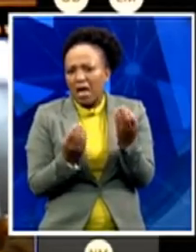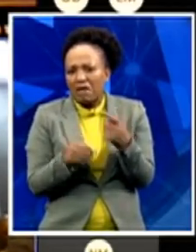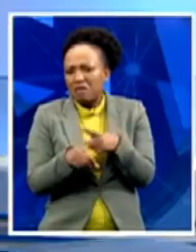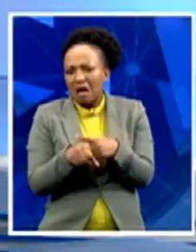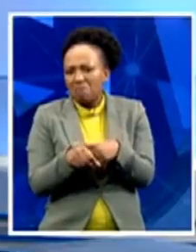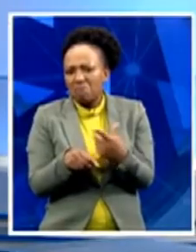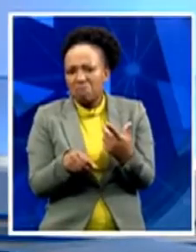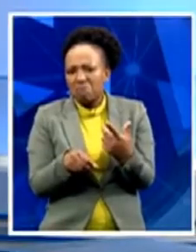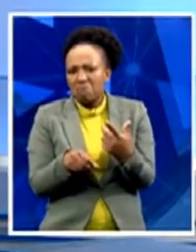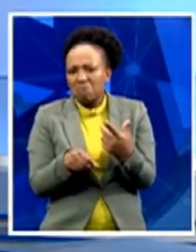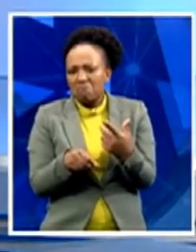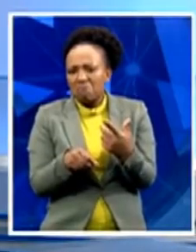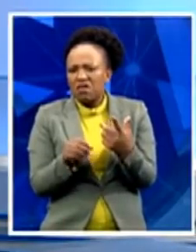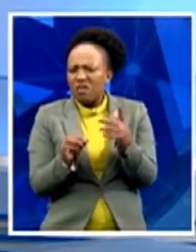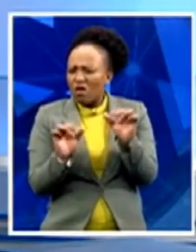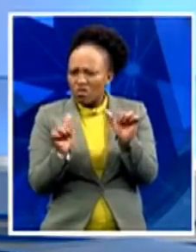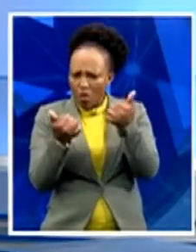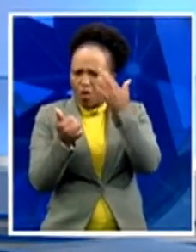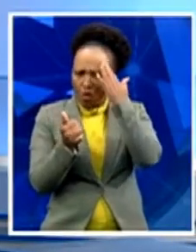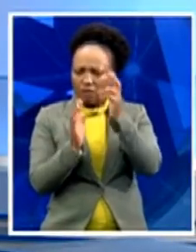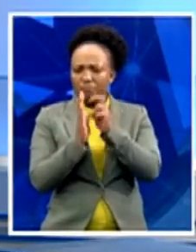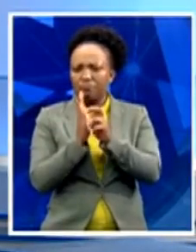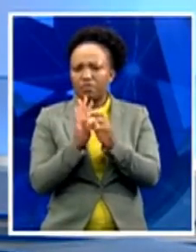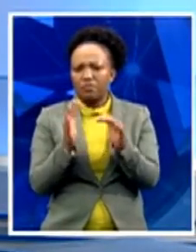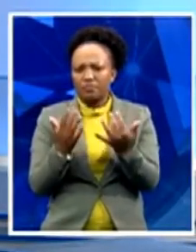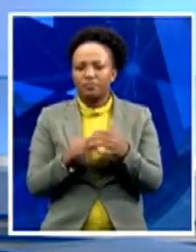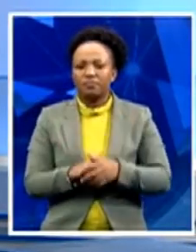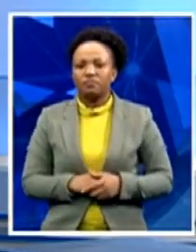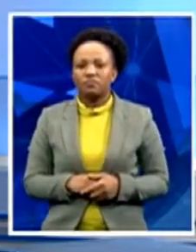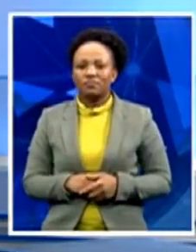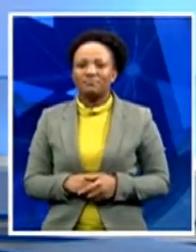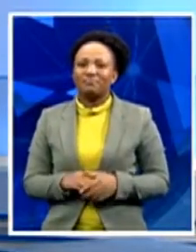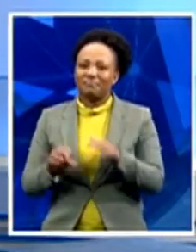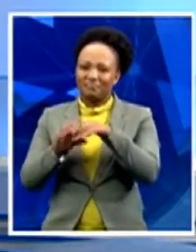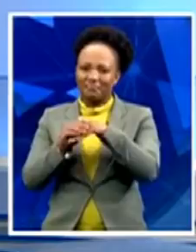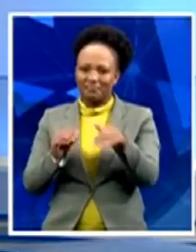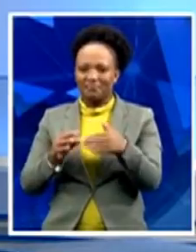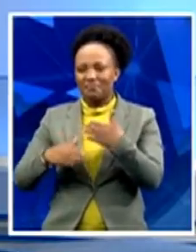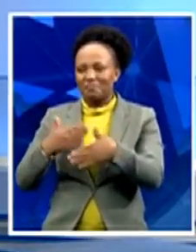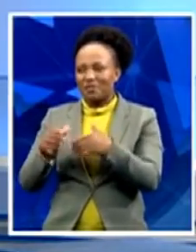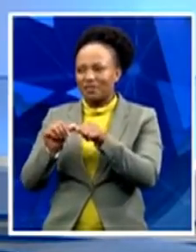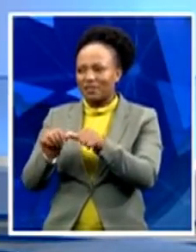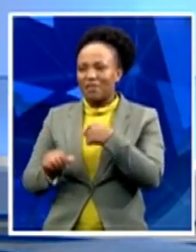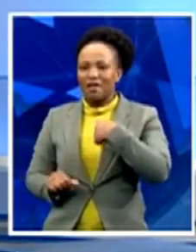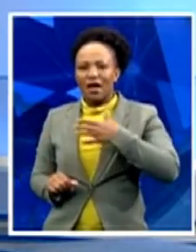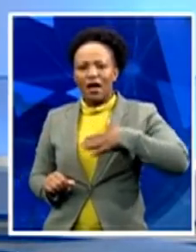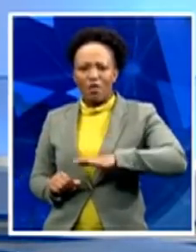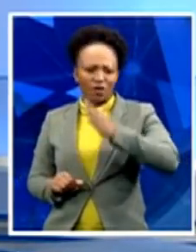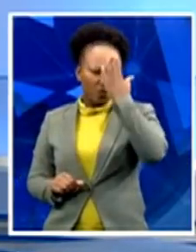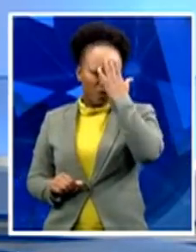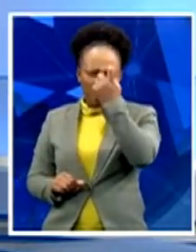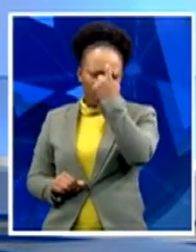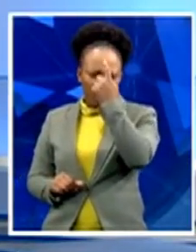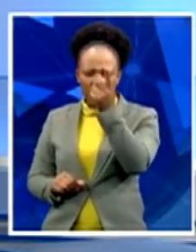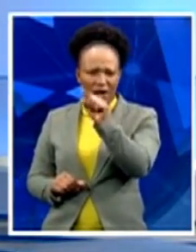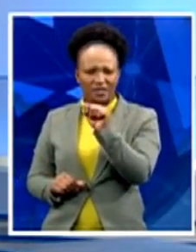that in urgent application... We're going to come out of that process. I want to know what you made of that quip by Advocate Dalimpofu